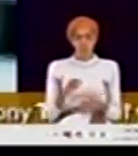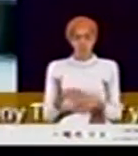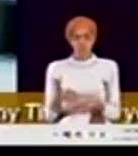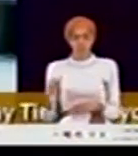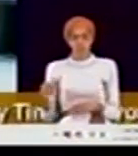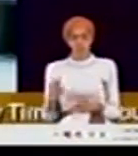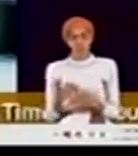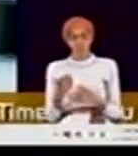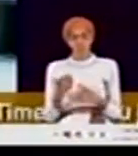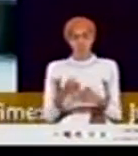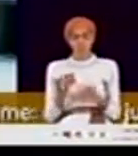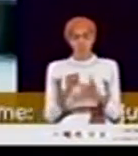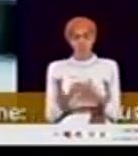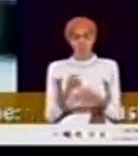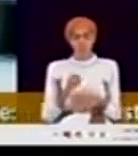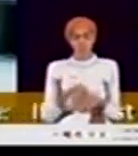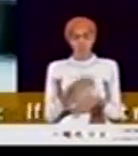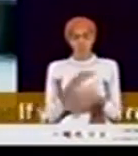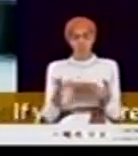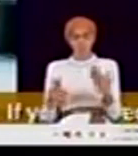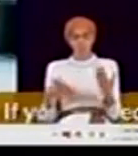time, all those,